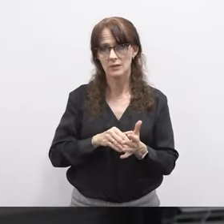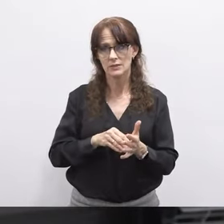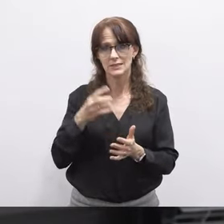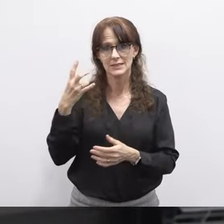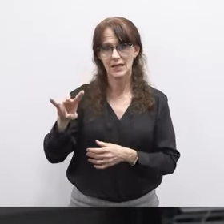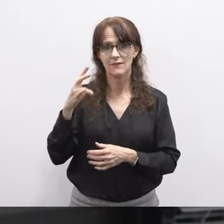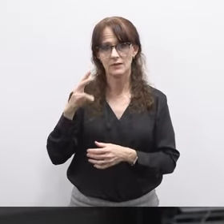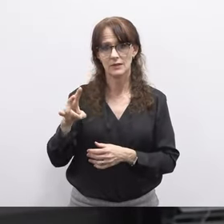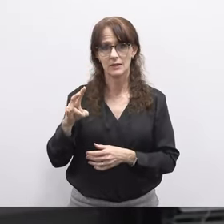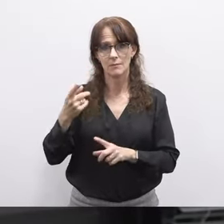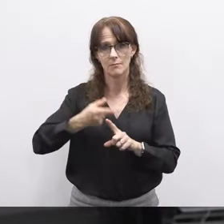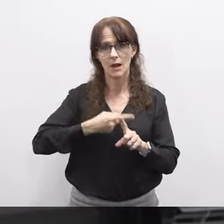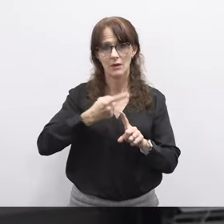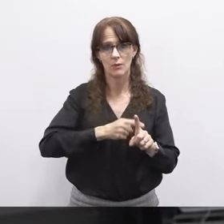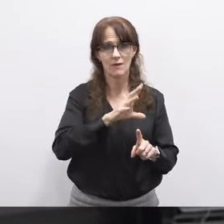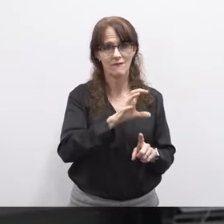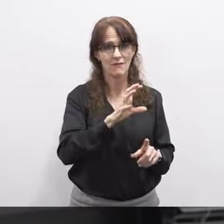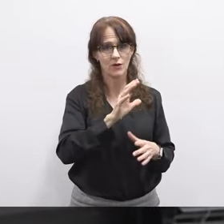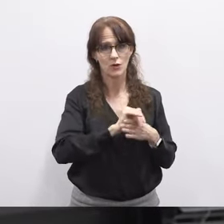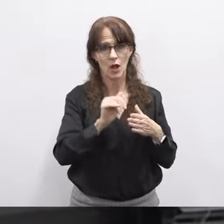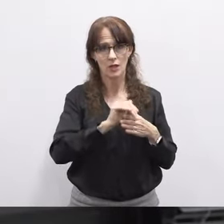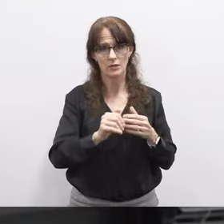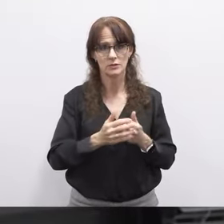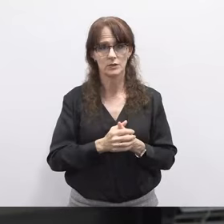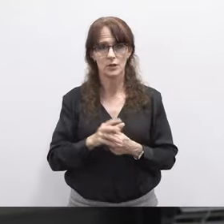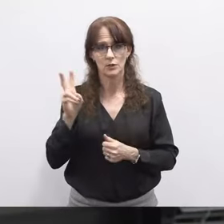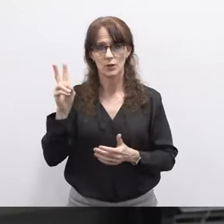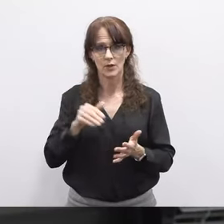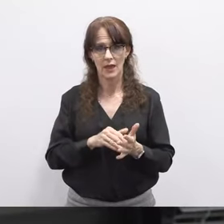2017, my rent was $500.